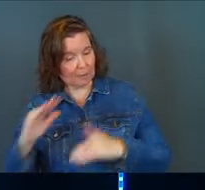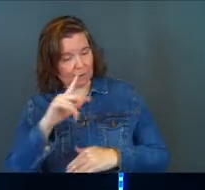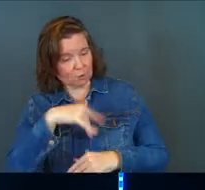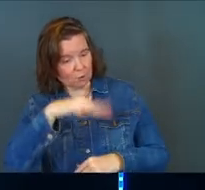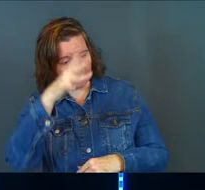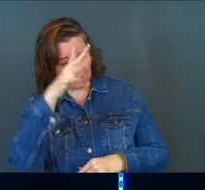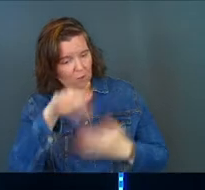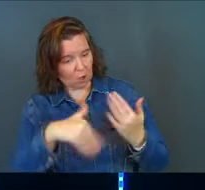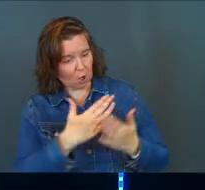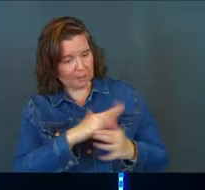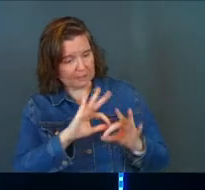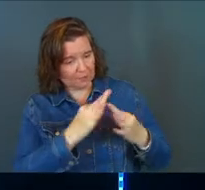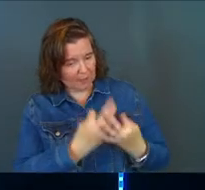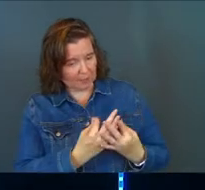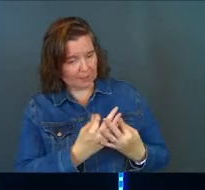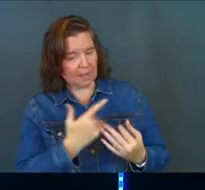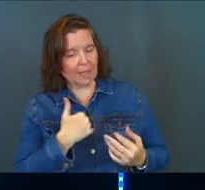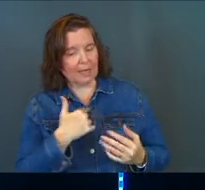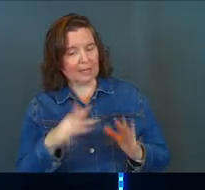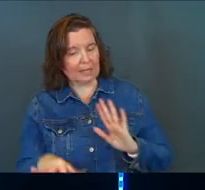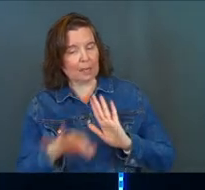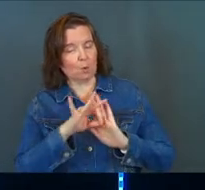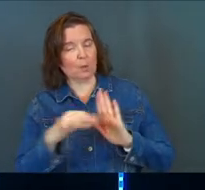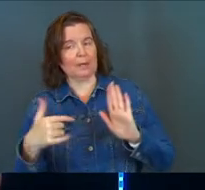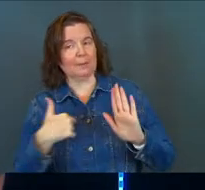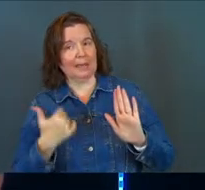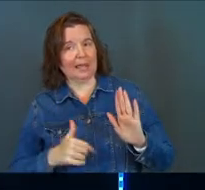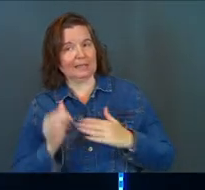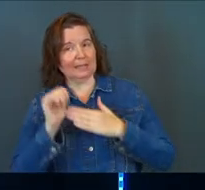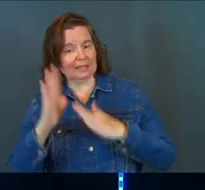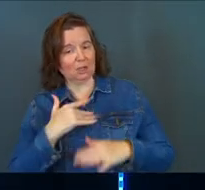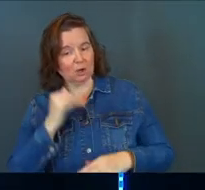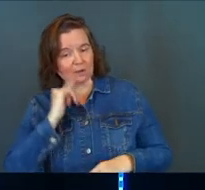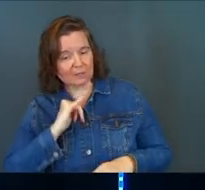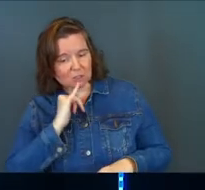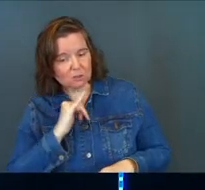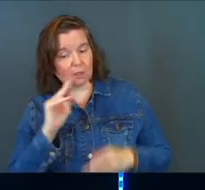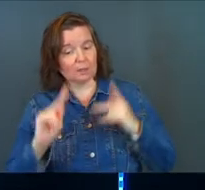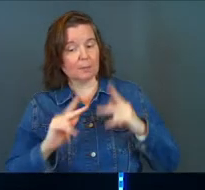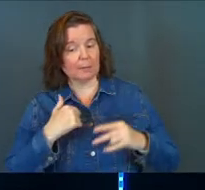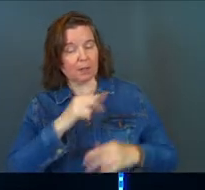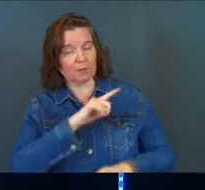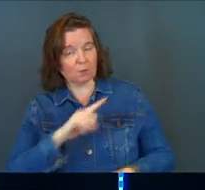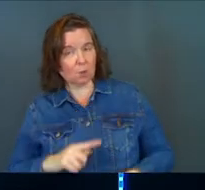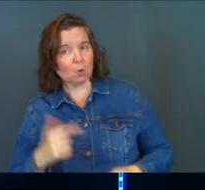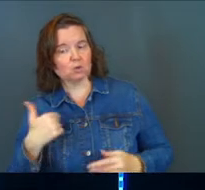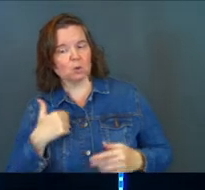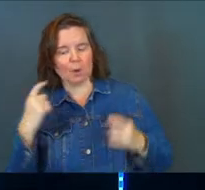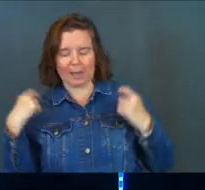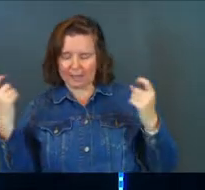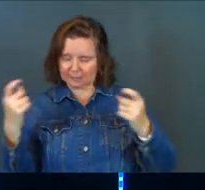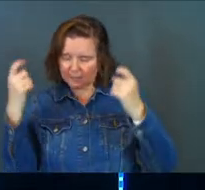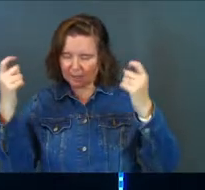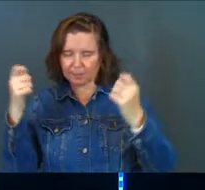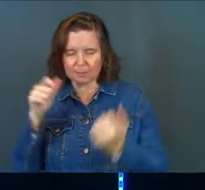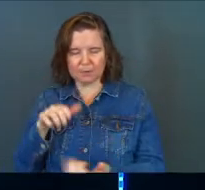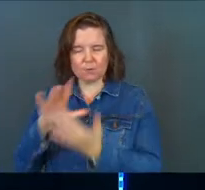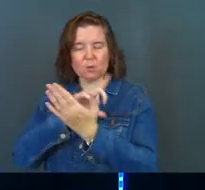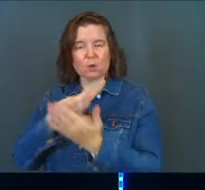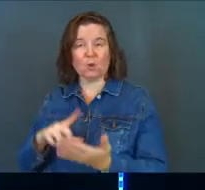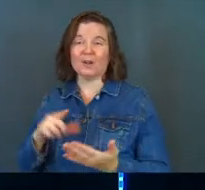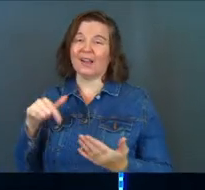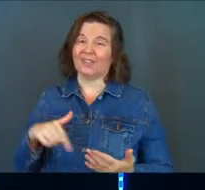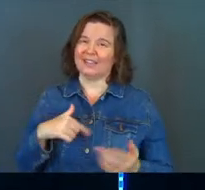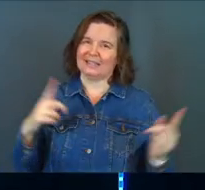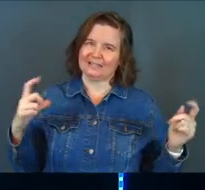your father and all his family, and he appointed me as the leader of Israel, the people of the Lord, so I celebrated before the Lord."